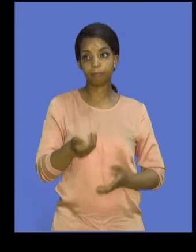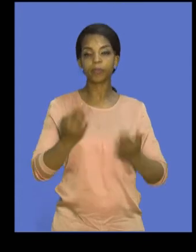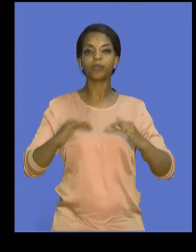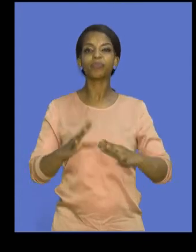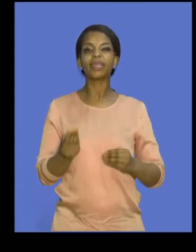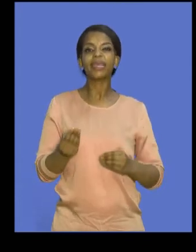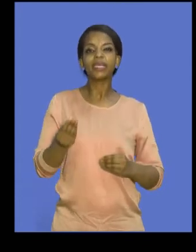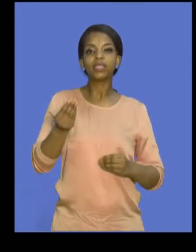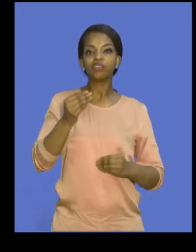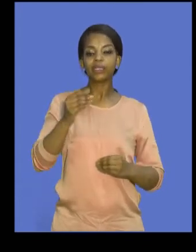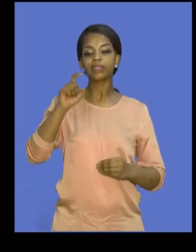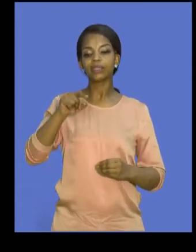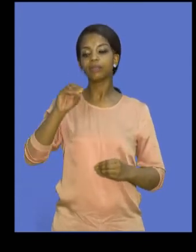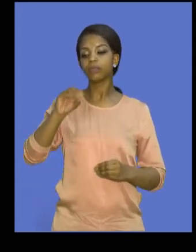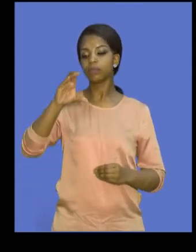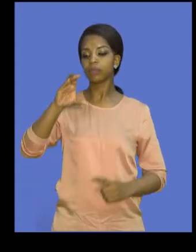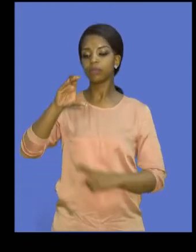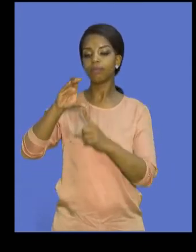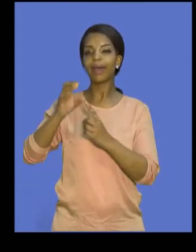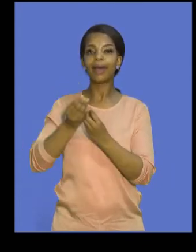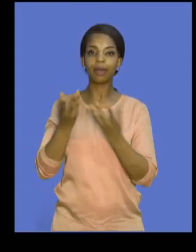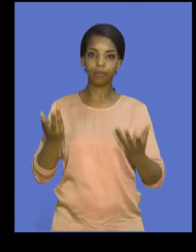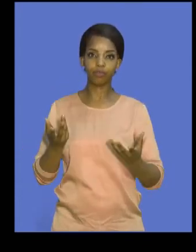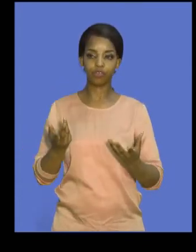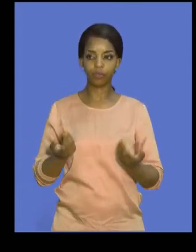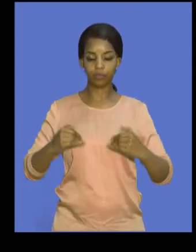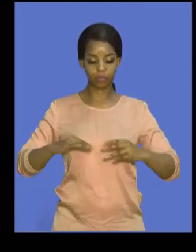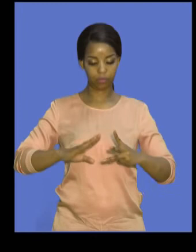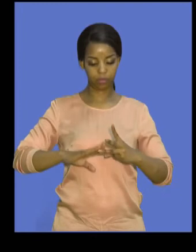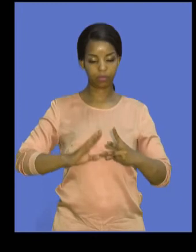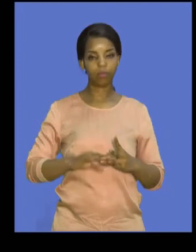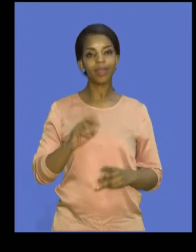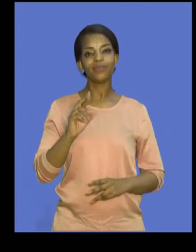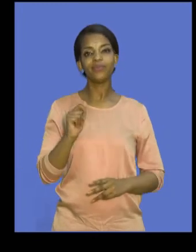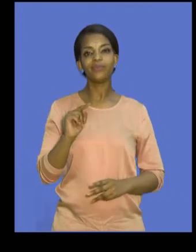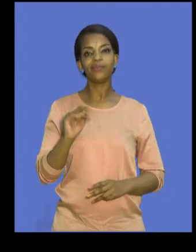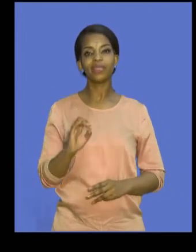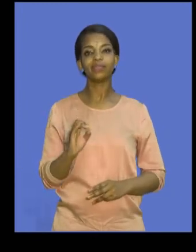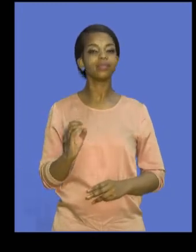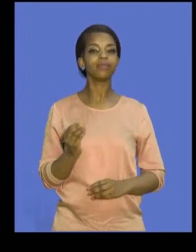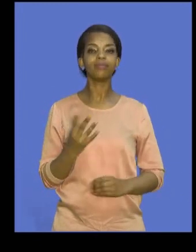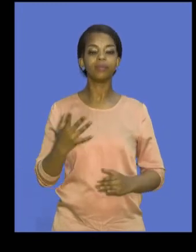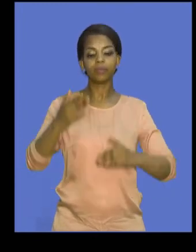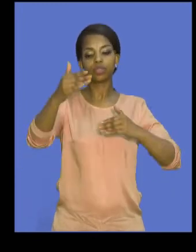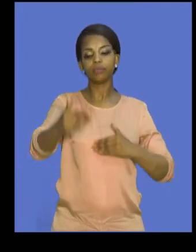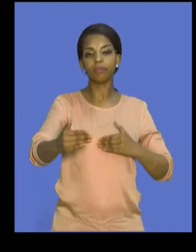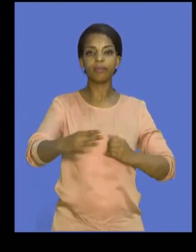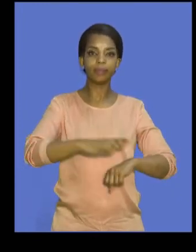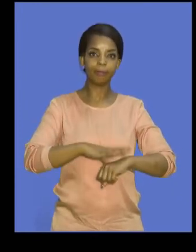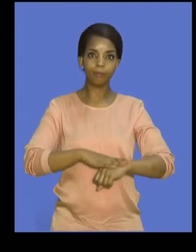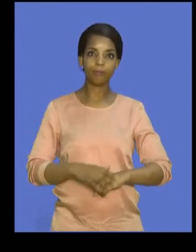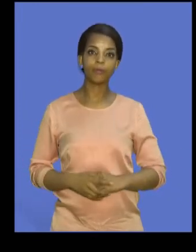interest rate will be over time. What exactly is the rate that they are giving you in terms of looking at this particular